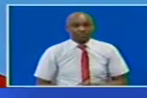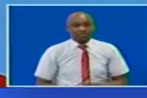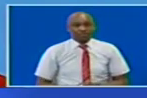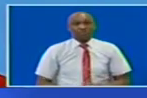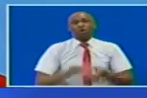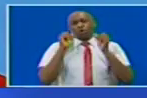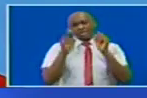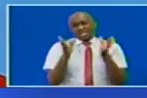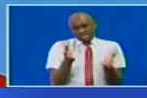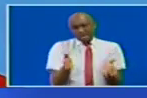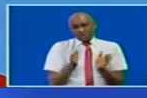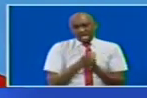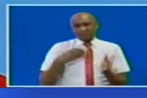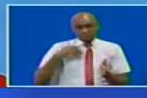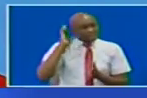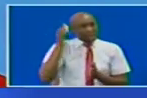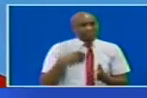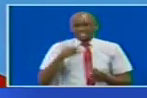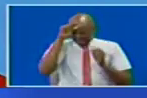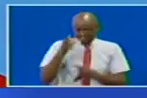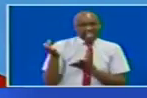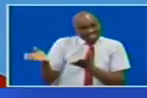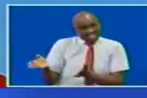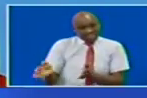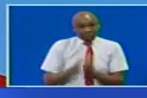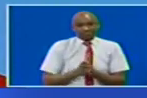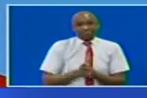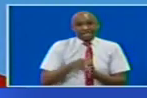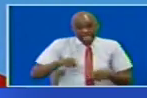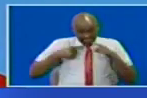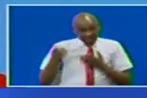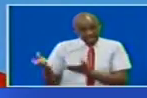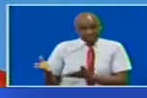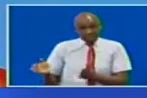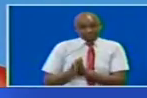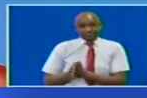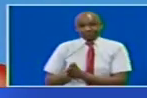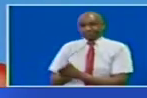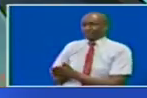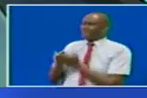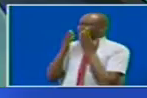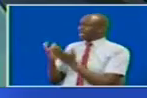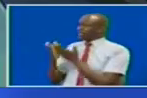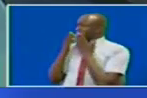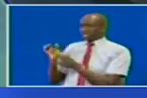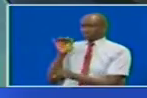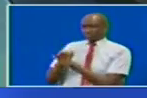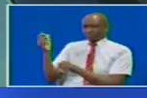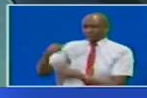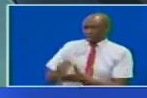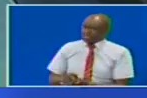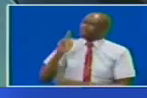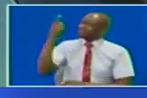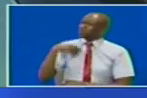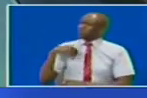All right, so we want to have a conversation with Kilifi Governor Amason Kingi, who's joining me here live in studio. Thank you so much for joining us this evening. First of all,